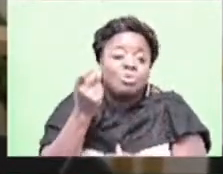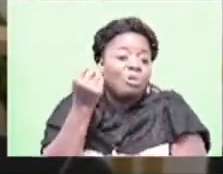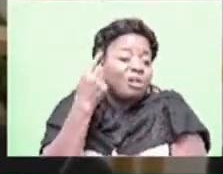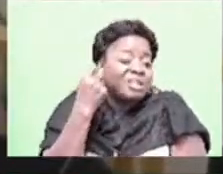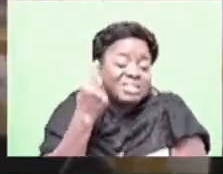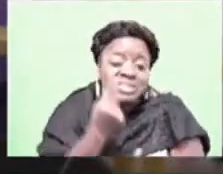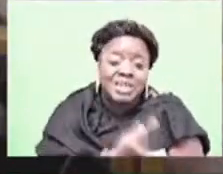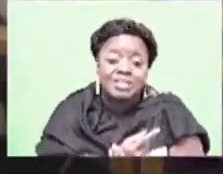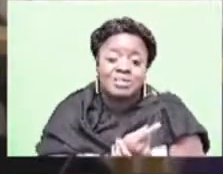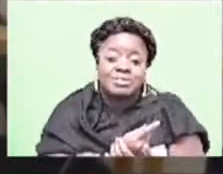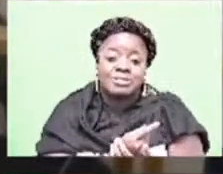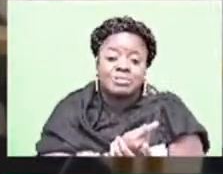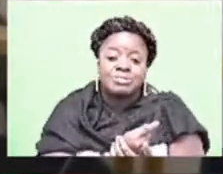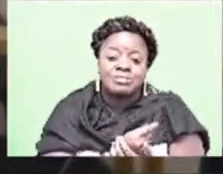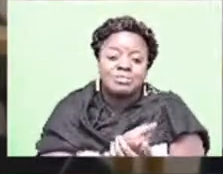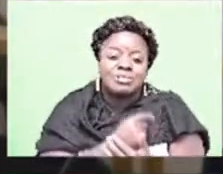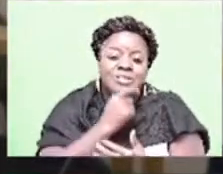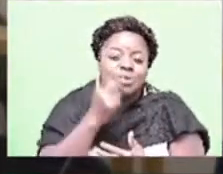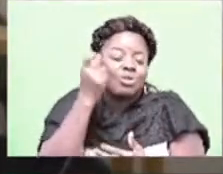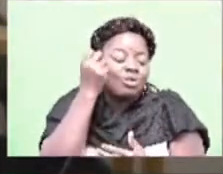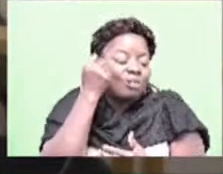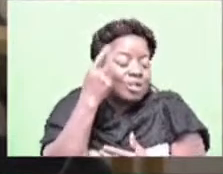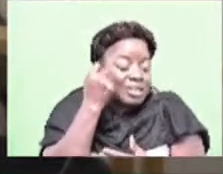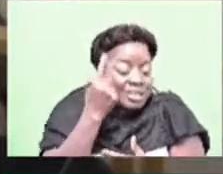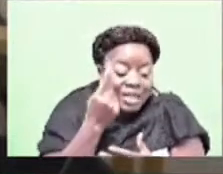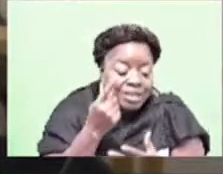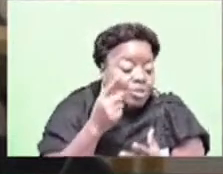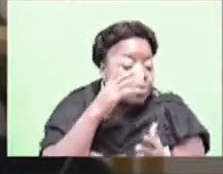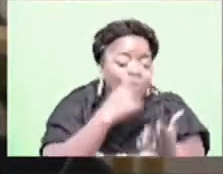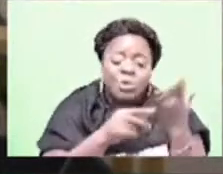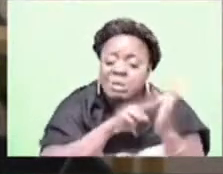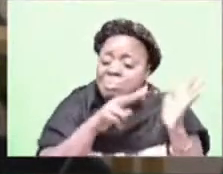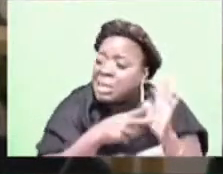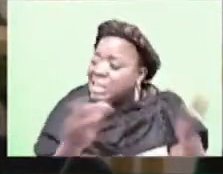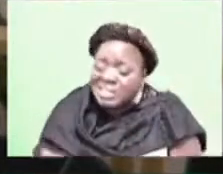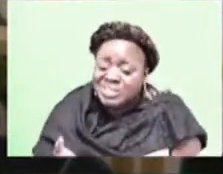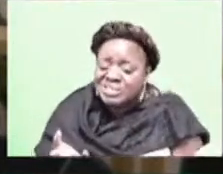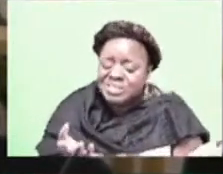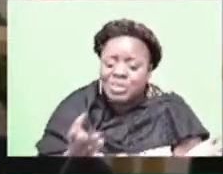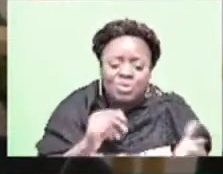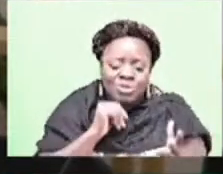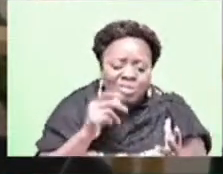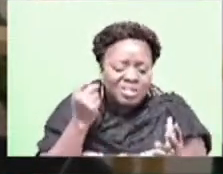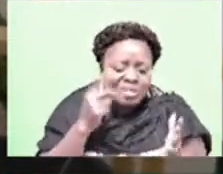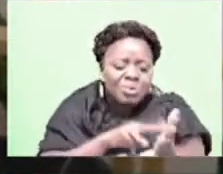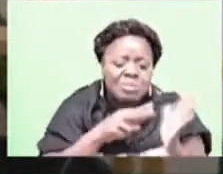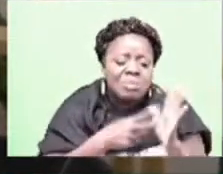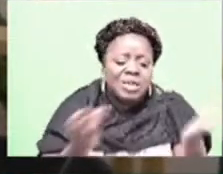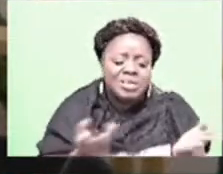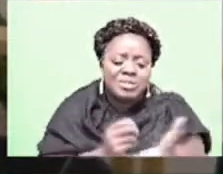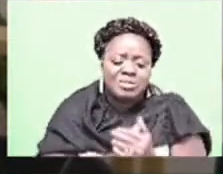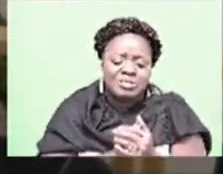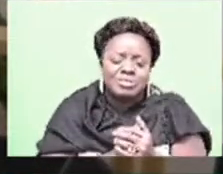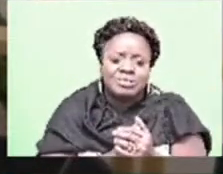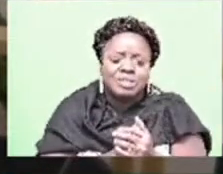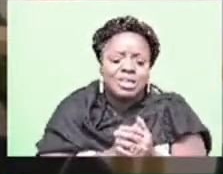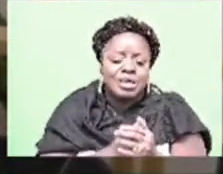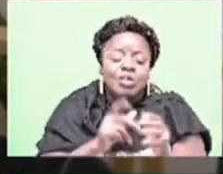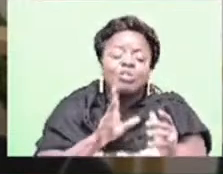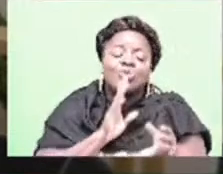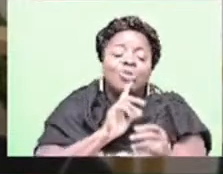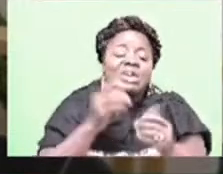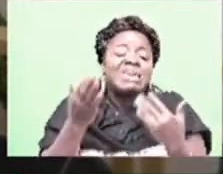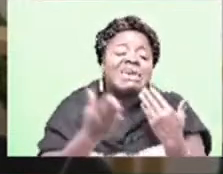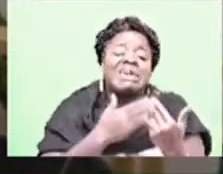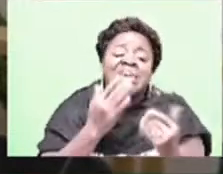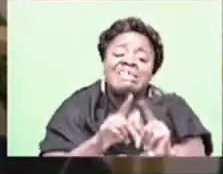They do not understand because the thing about it is that it is left up to us, their representatives, to put it in simple language so that they